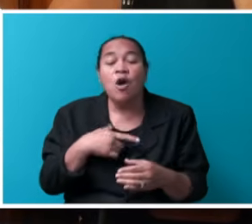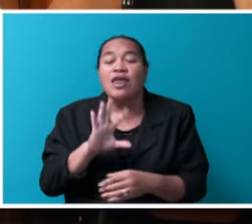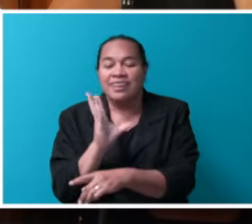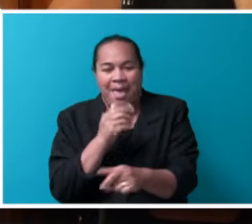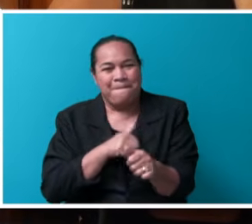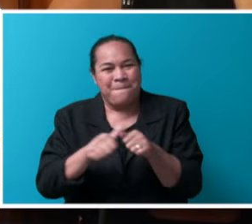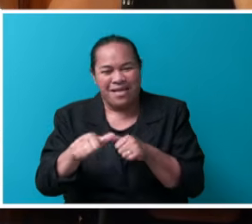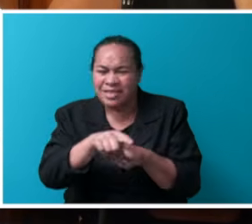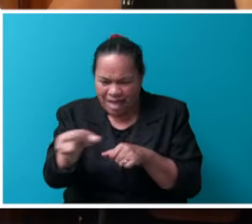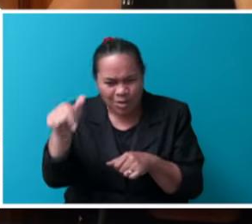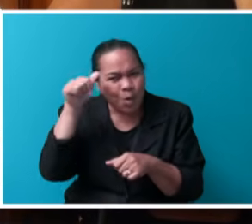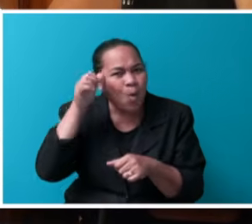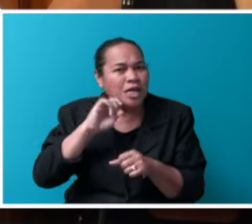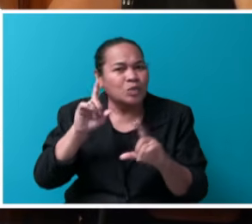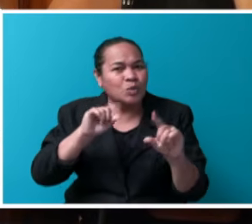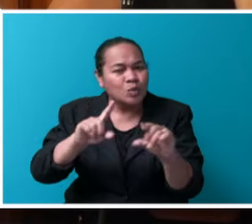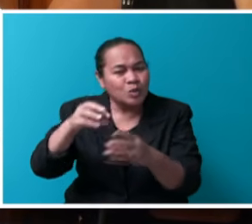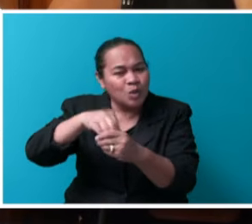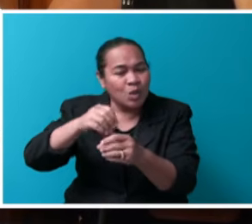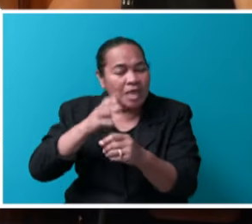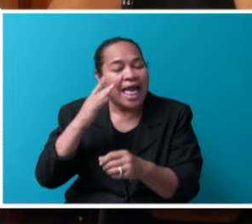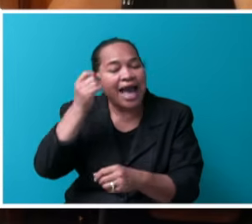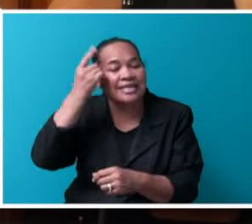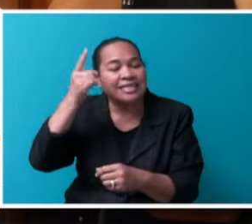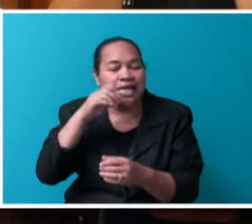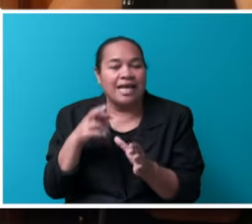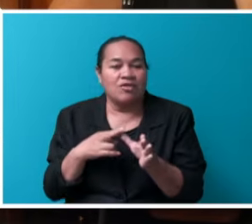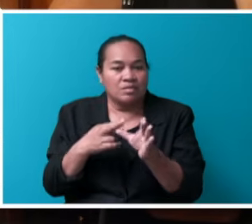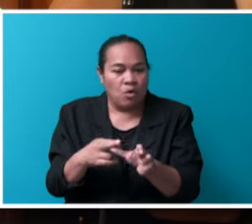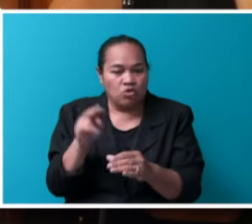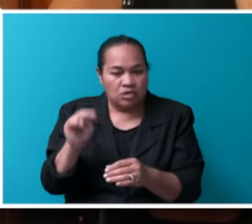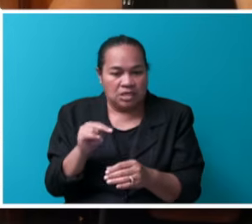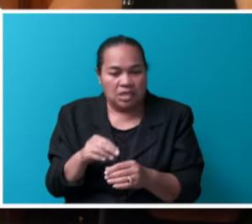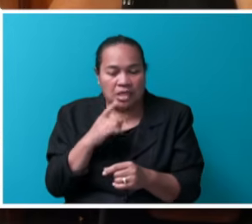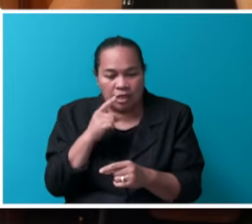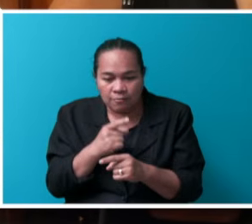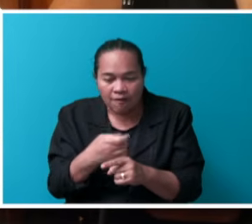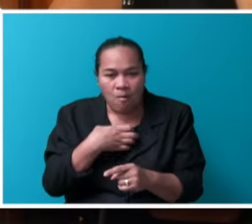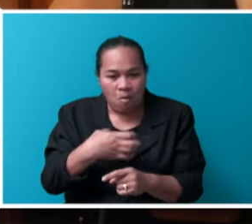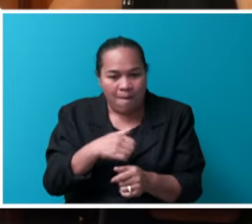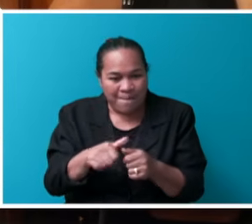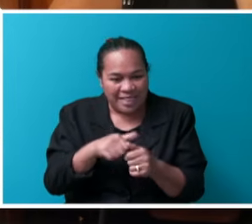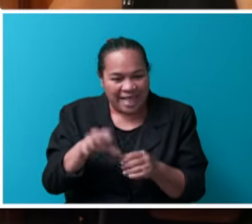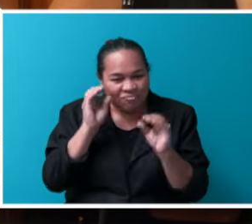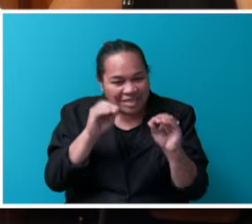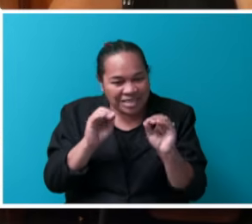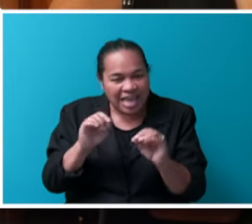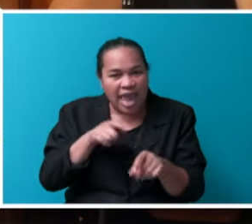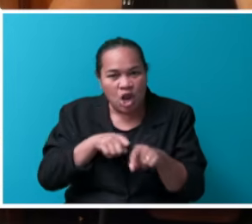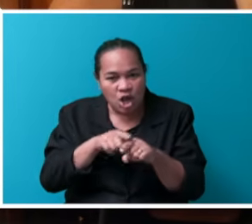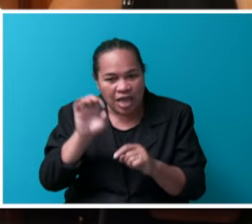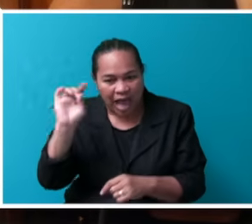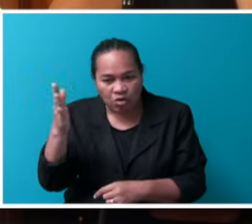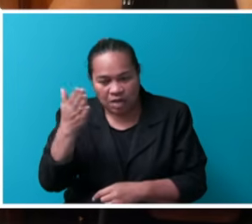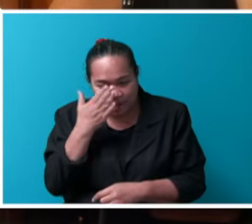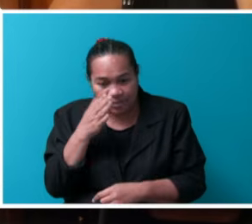positioned to understand and respond to the needs that will drive better teaching and learning outcomes. The government will continue